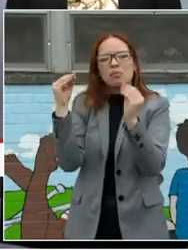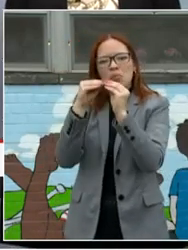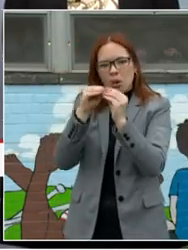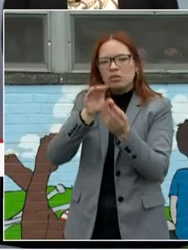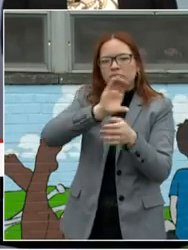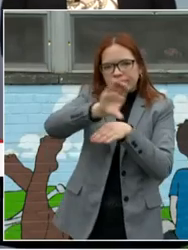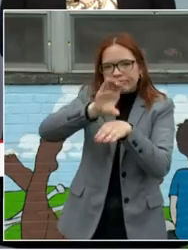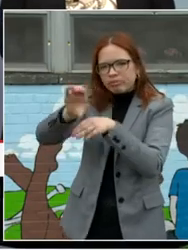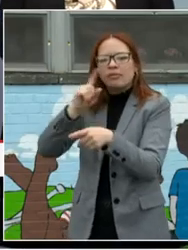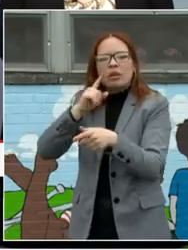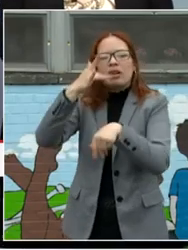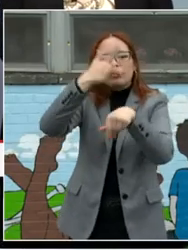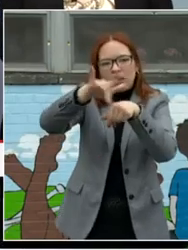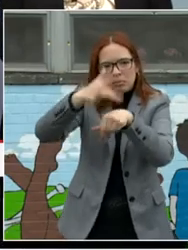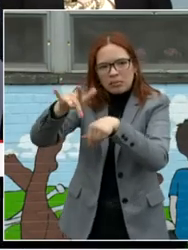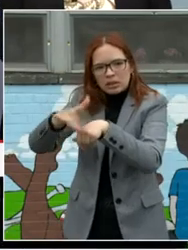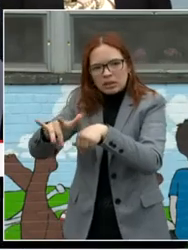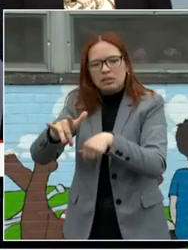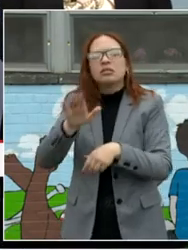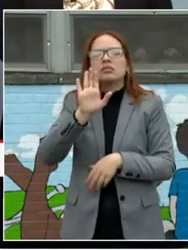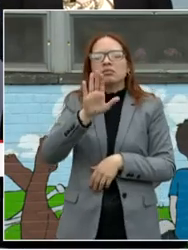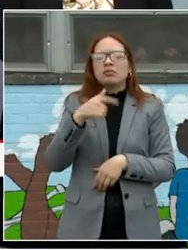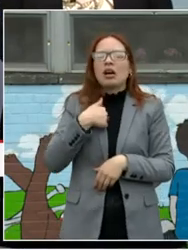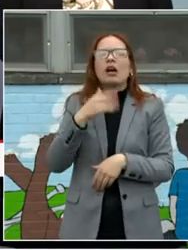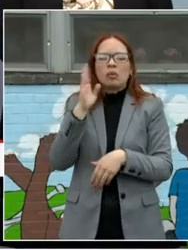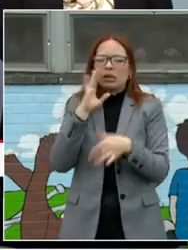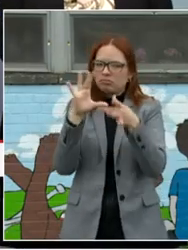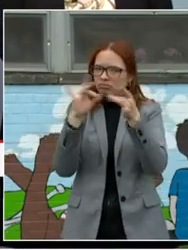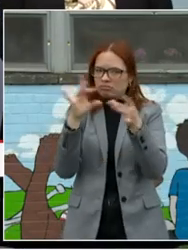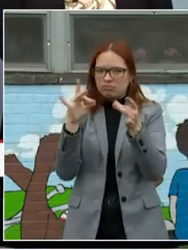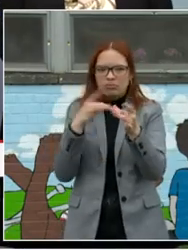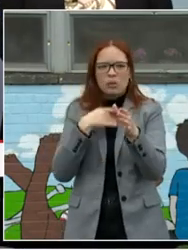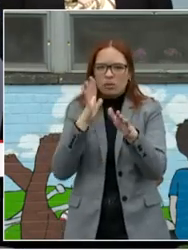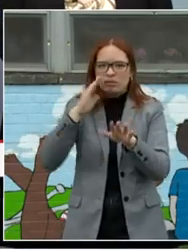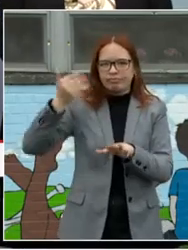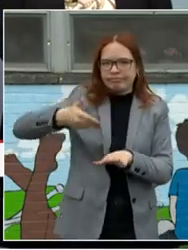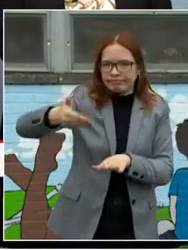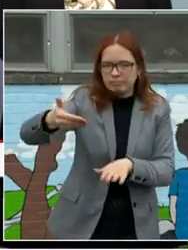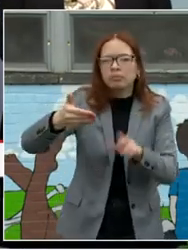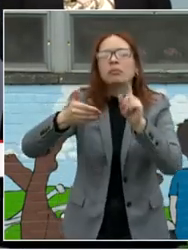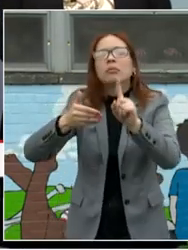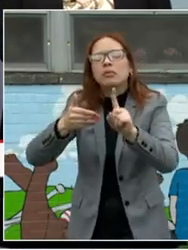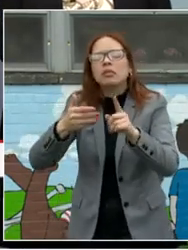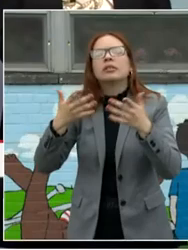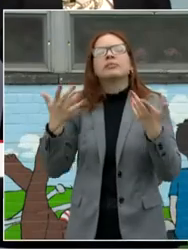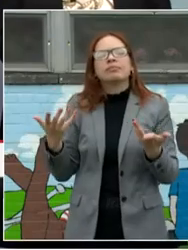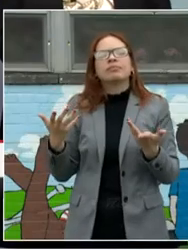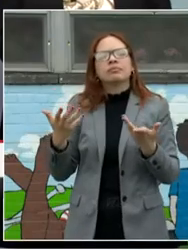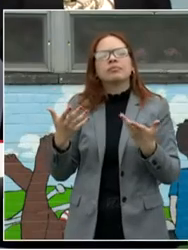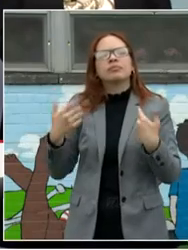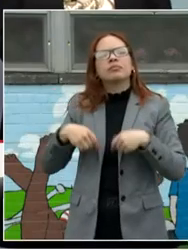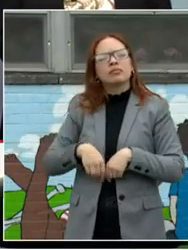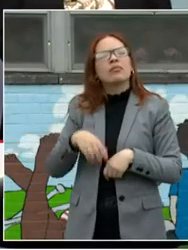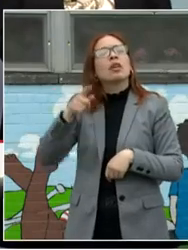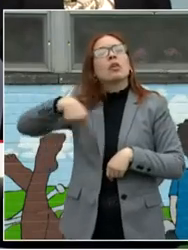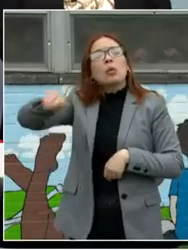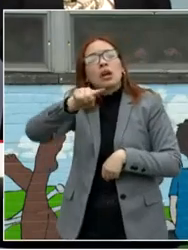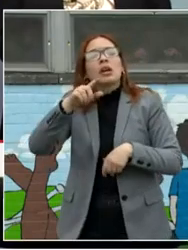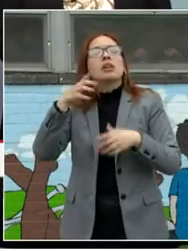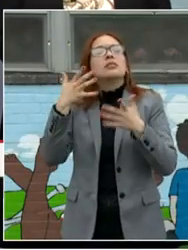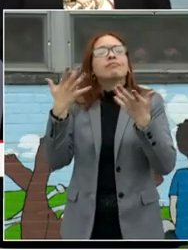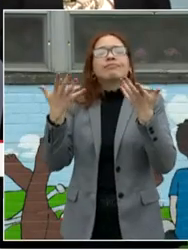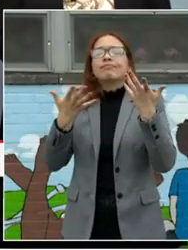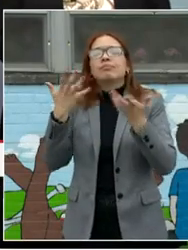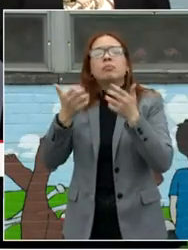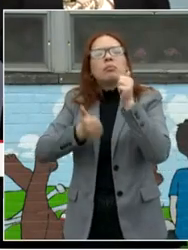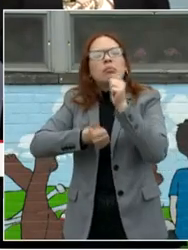come up, and it'll come up in other parts of our budget discussions, but we have done quite a lot to make sure our most vulnerable parents